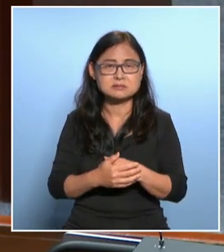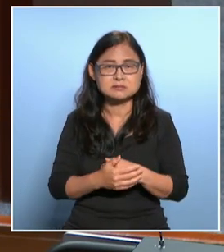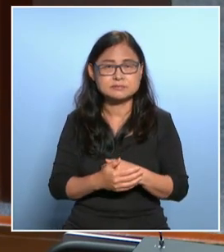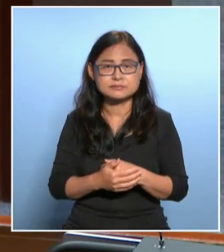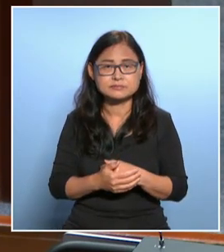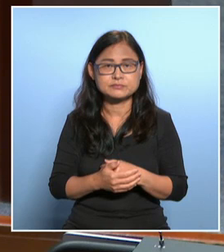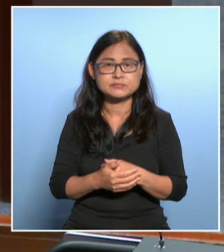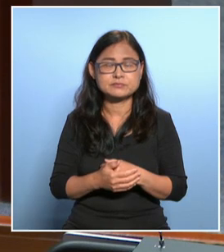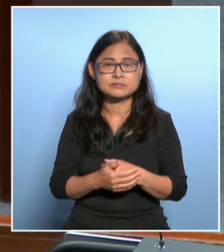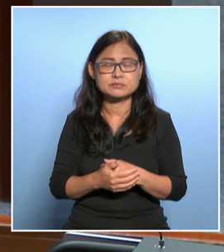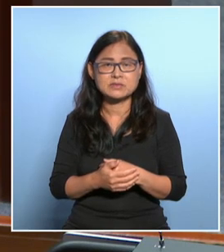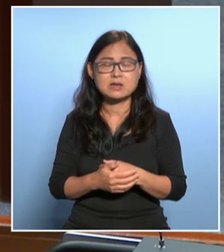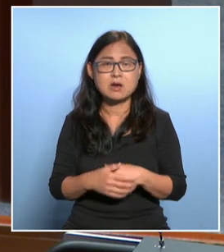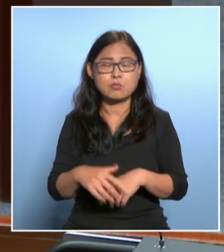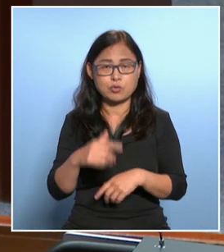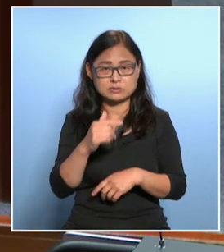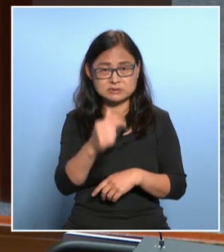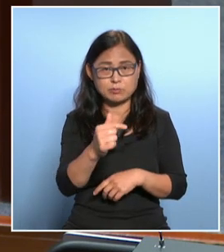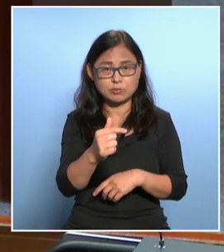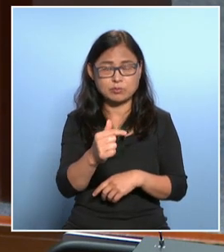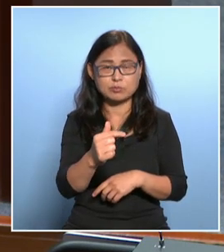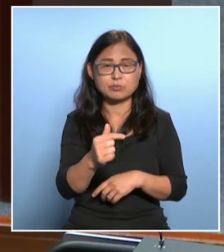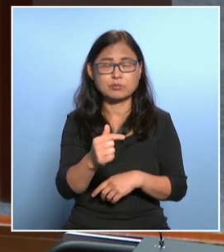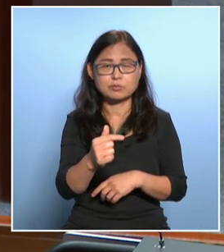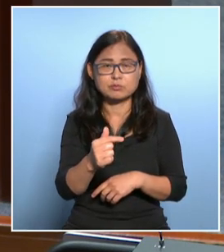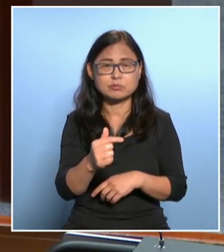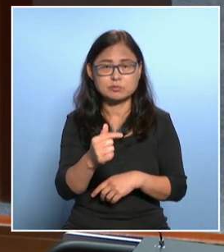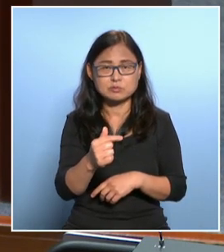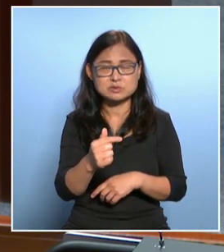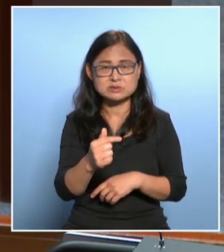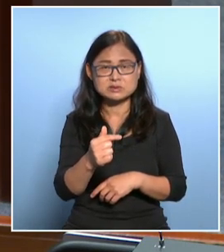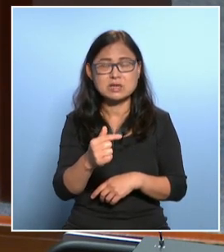741,000. So that means about 14%. So that means